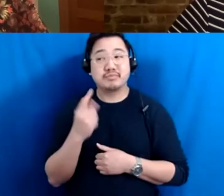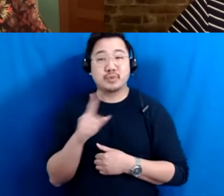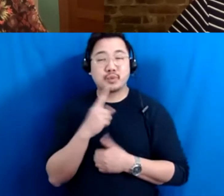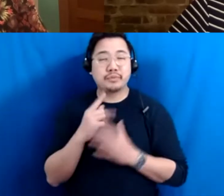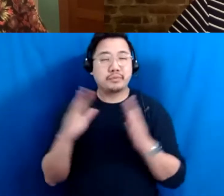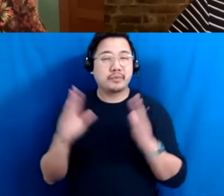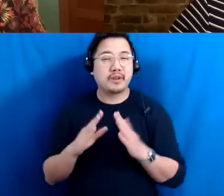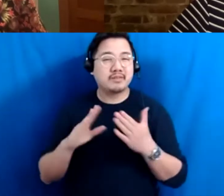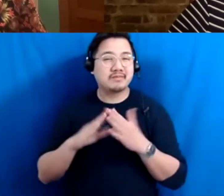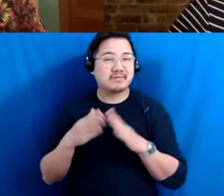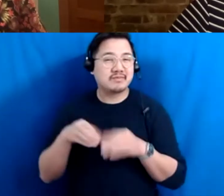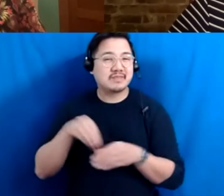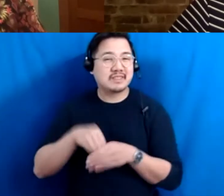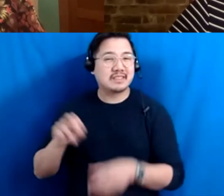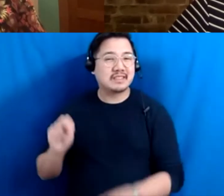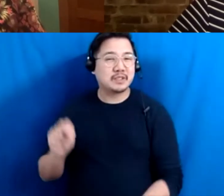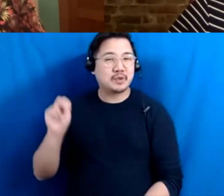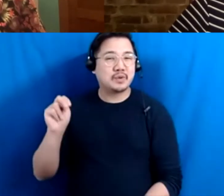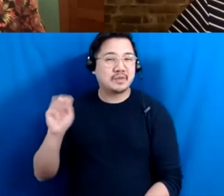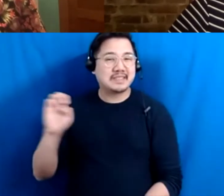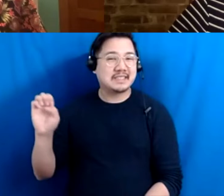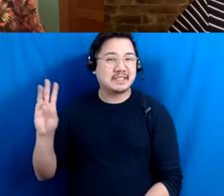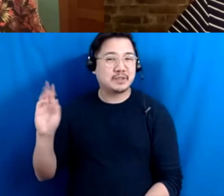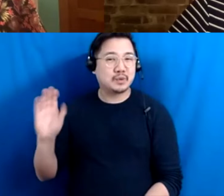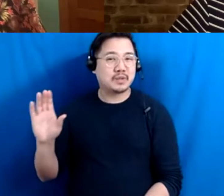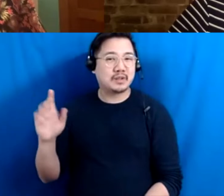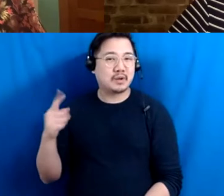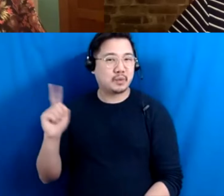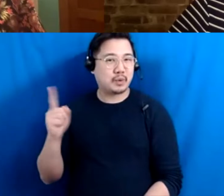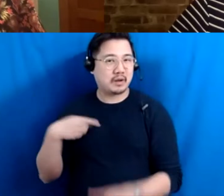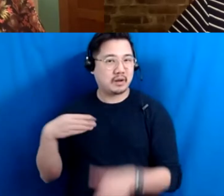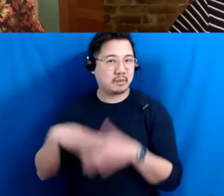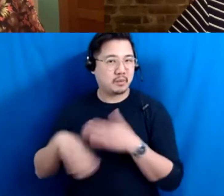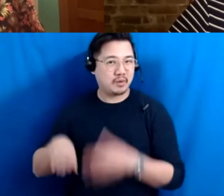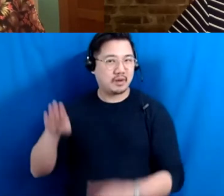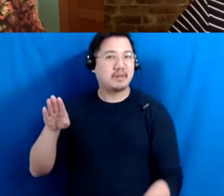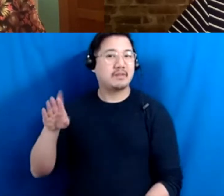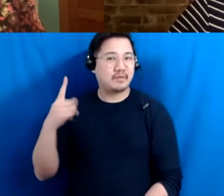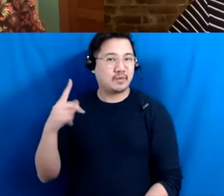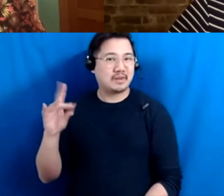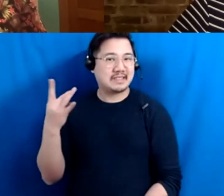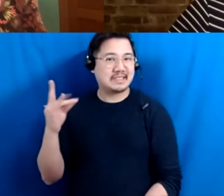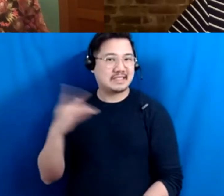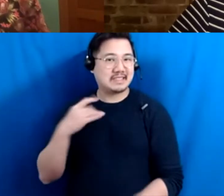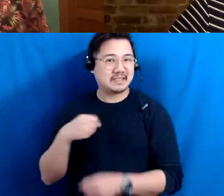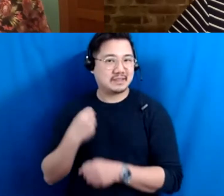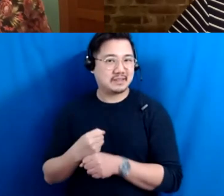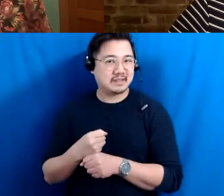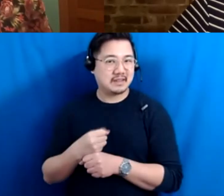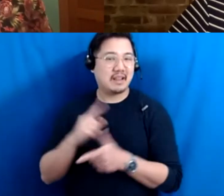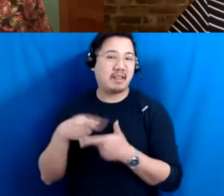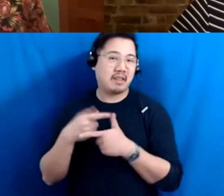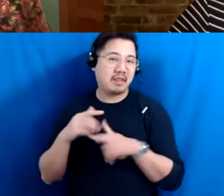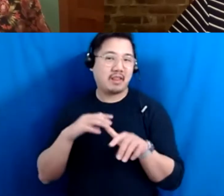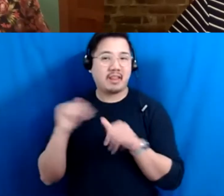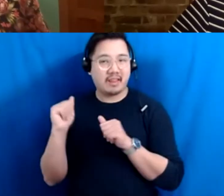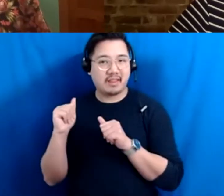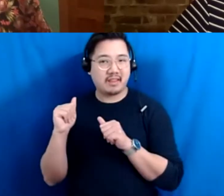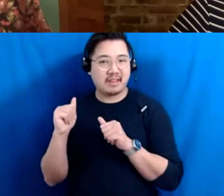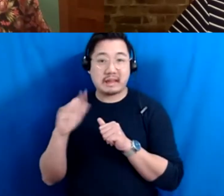city in northeastern Wisconsin, where I was born and grew up for 18 years, before I left and never went